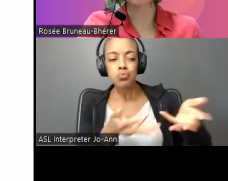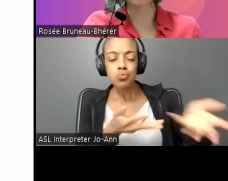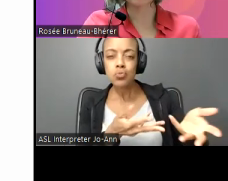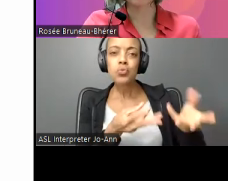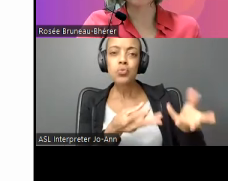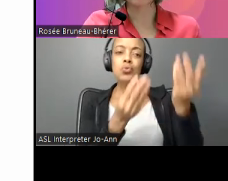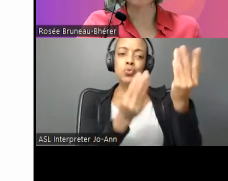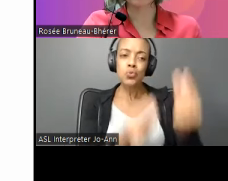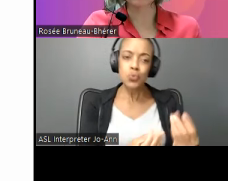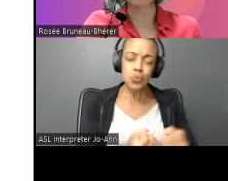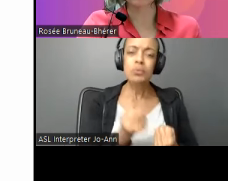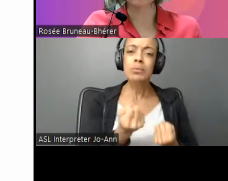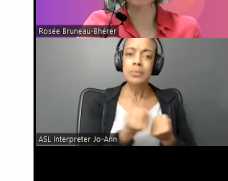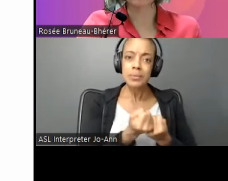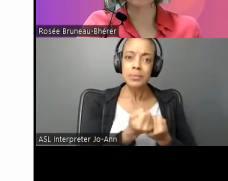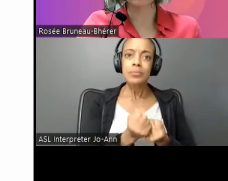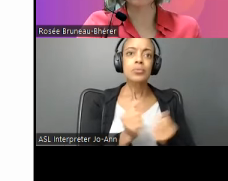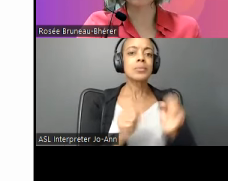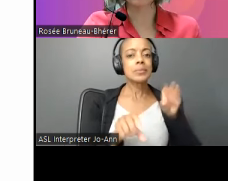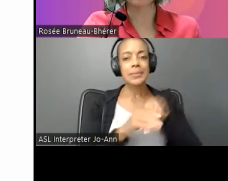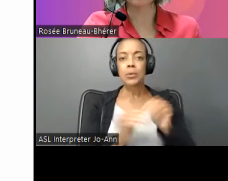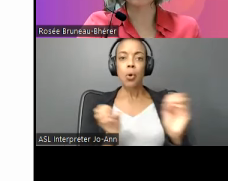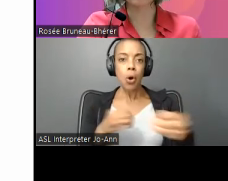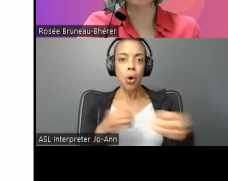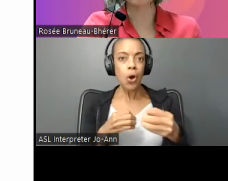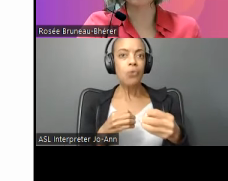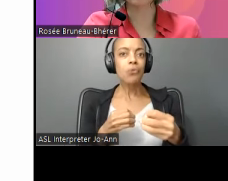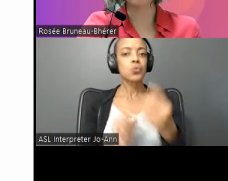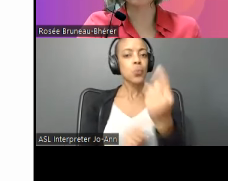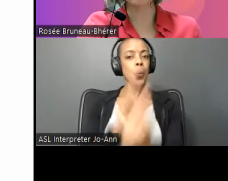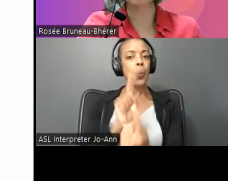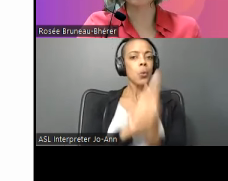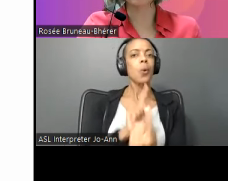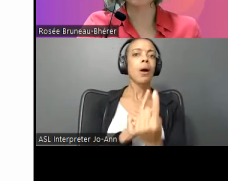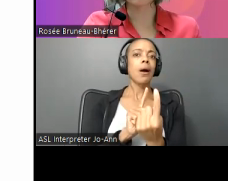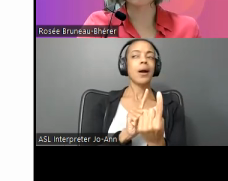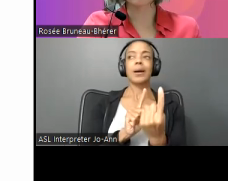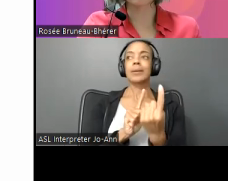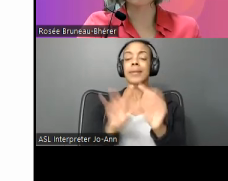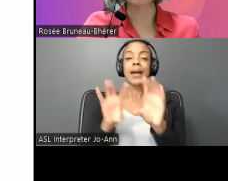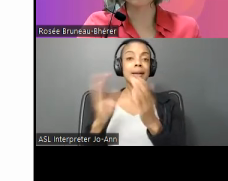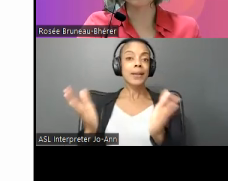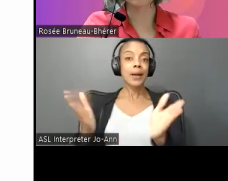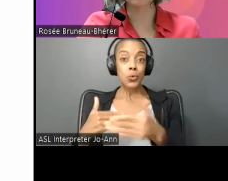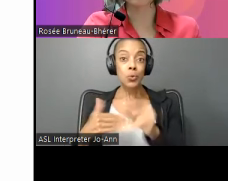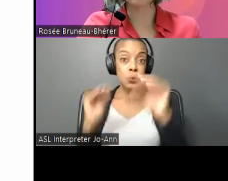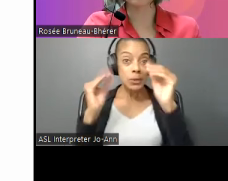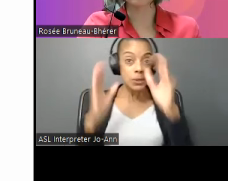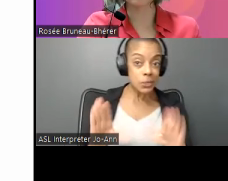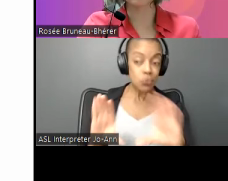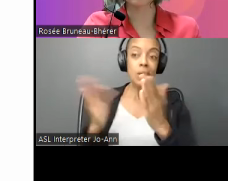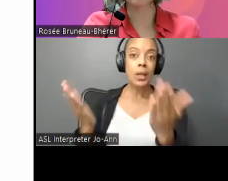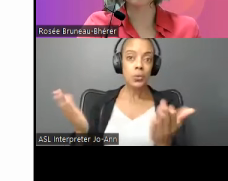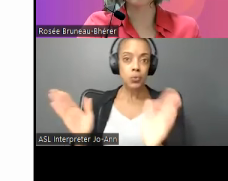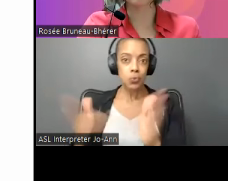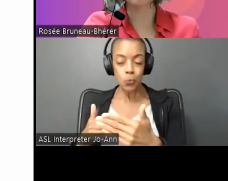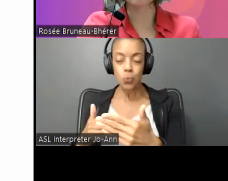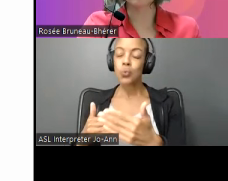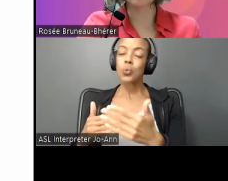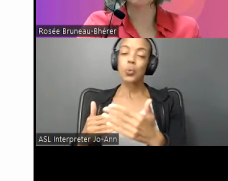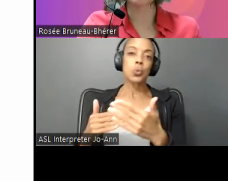offices, individually with us? Can we help them in the classroom if you're a teacher? Can we help them if